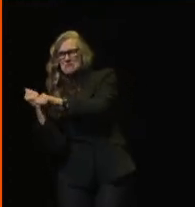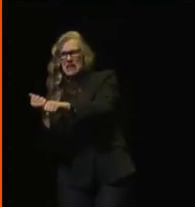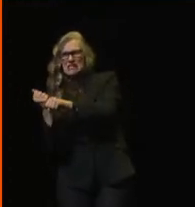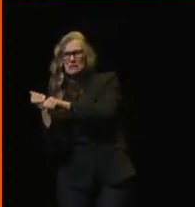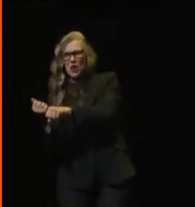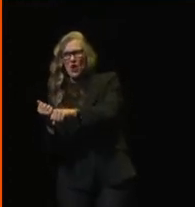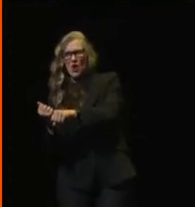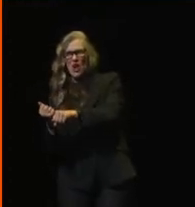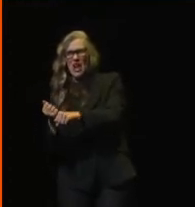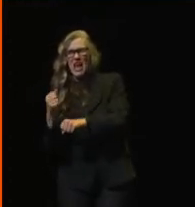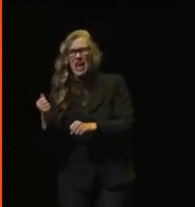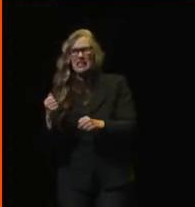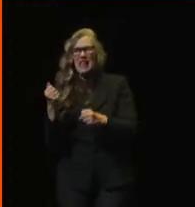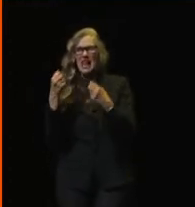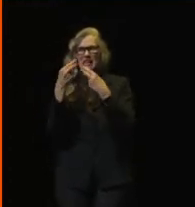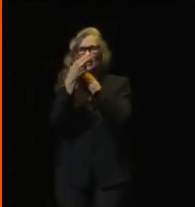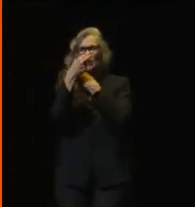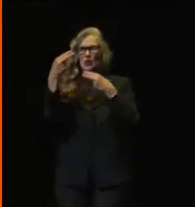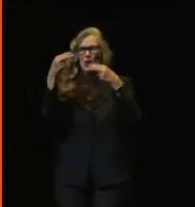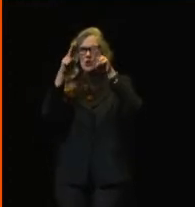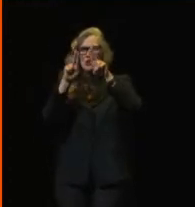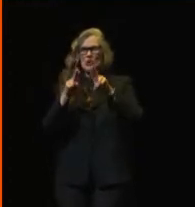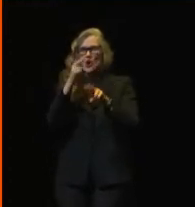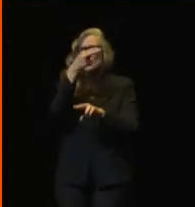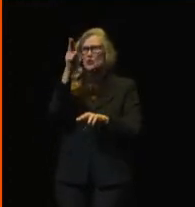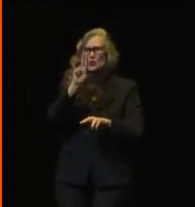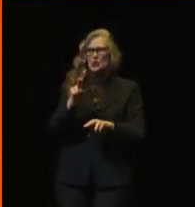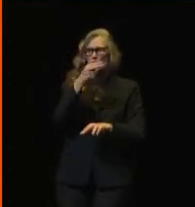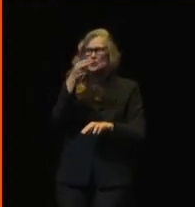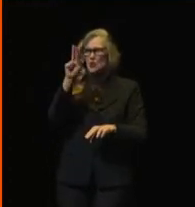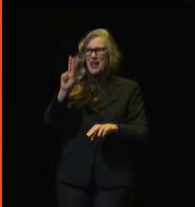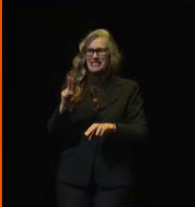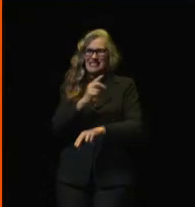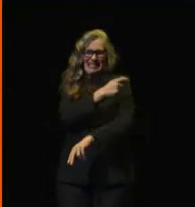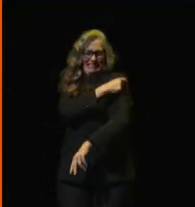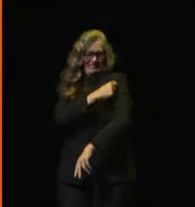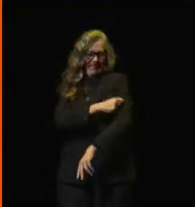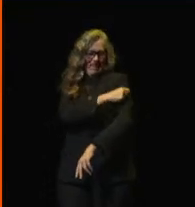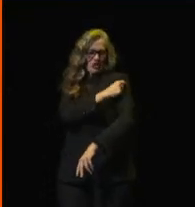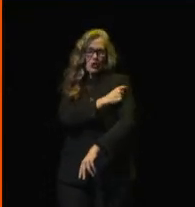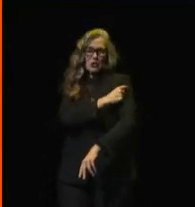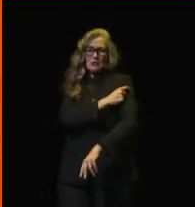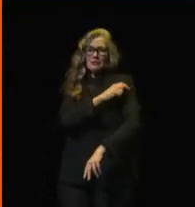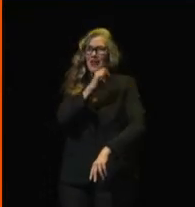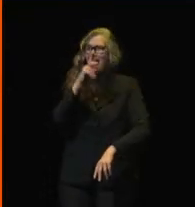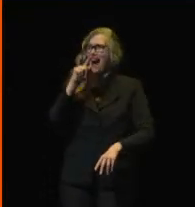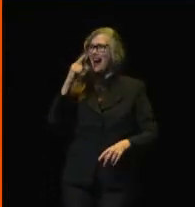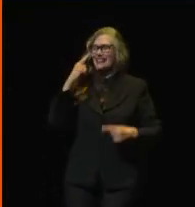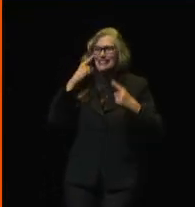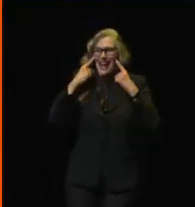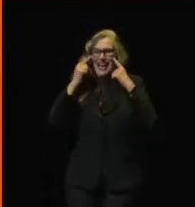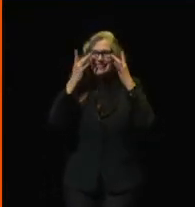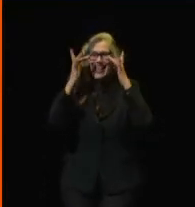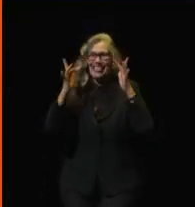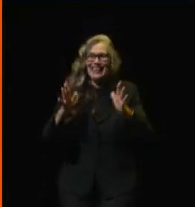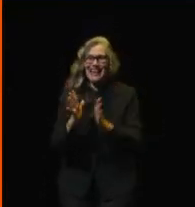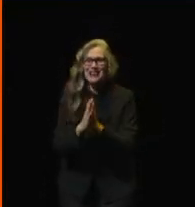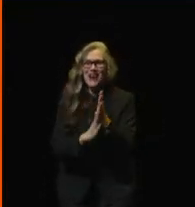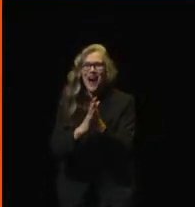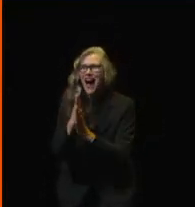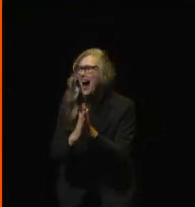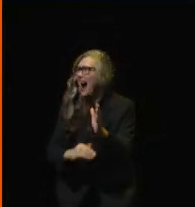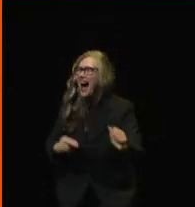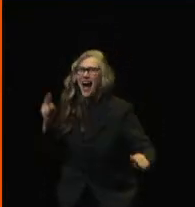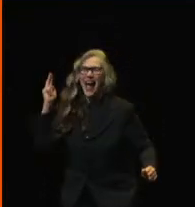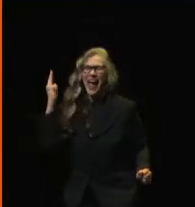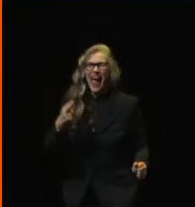swastika tattoos. And Ady's eyes lit up, and he said, "Well,